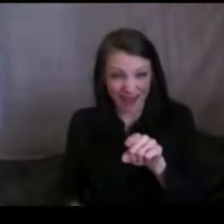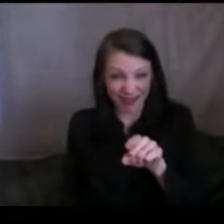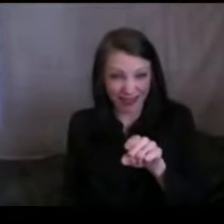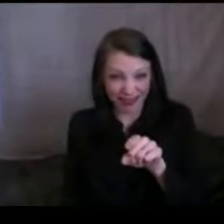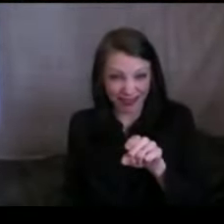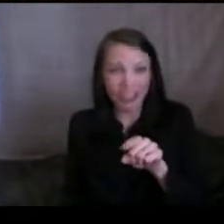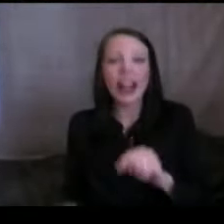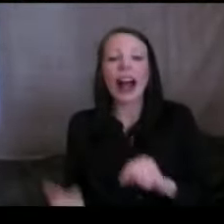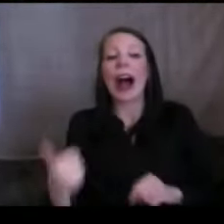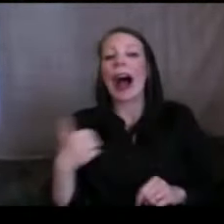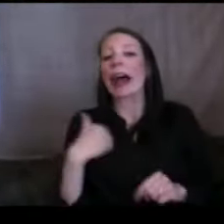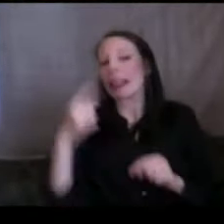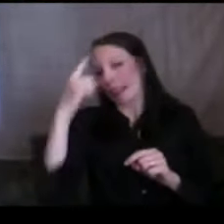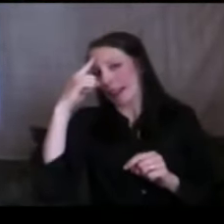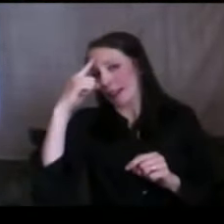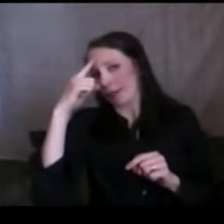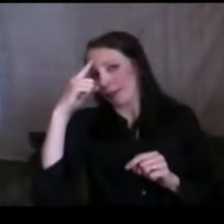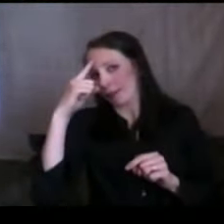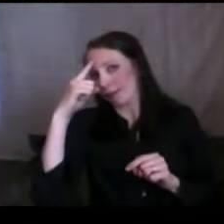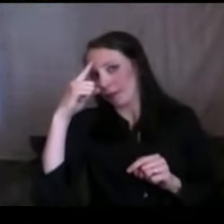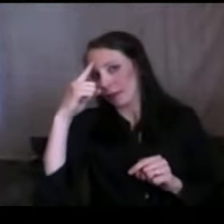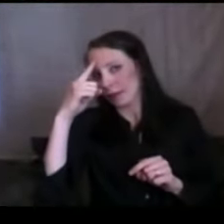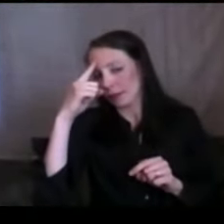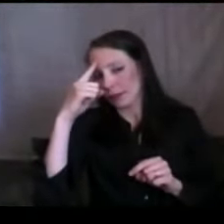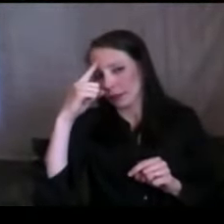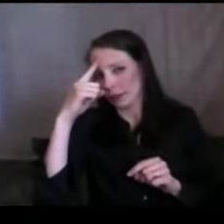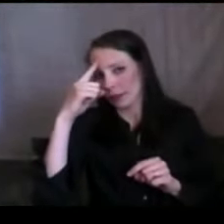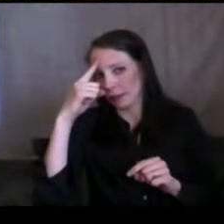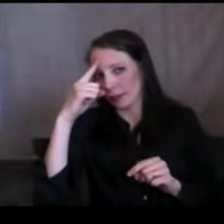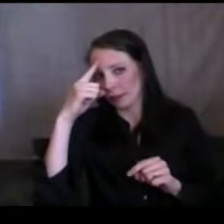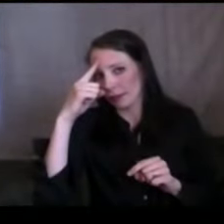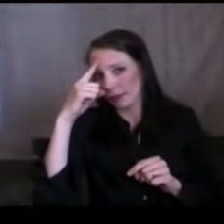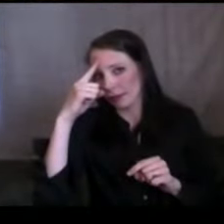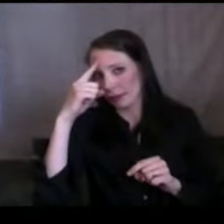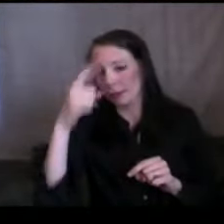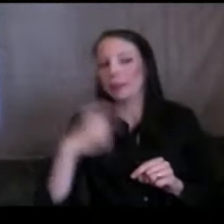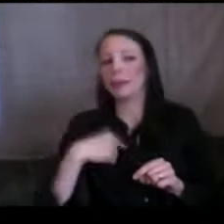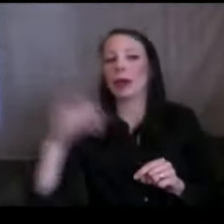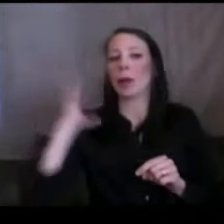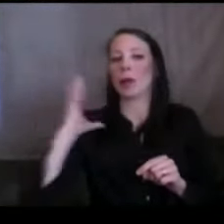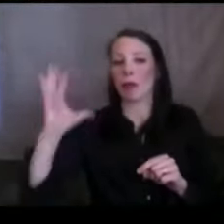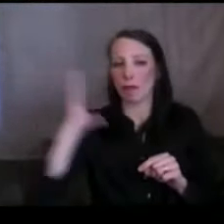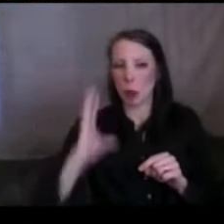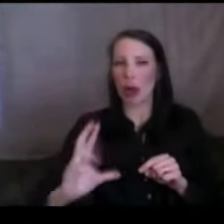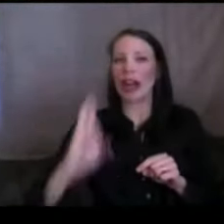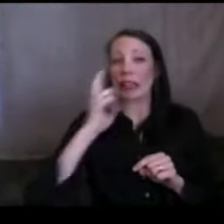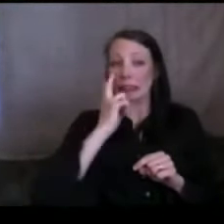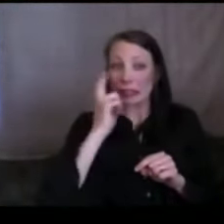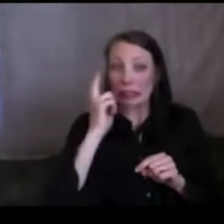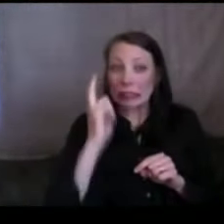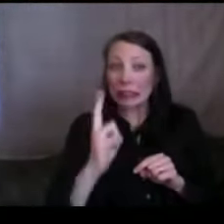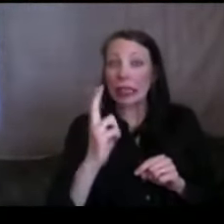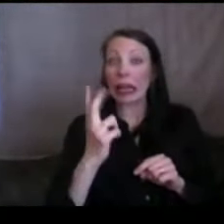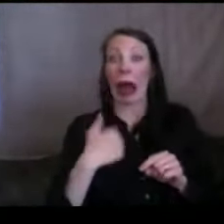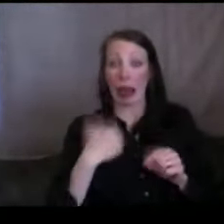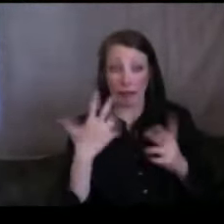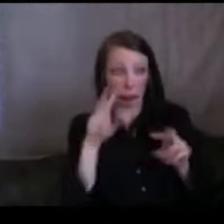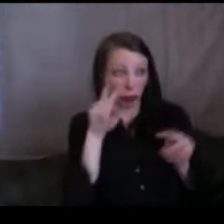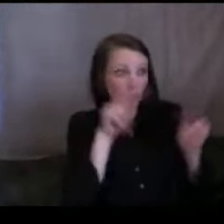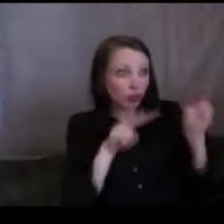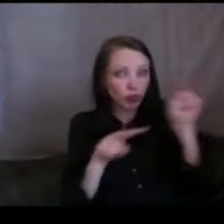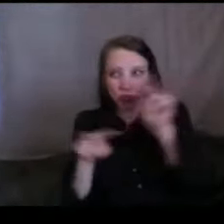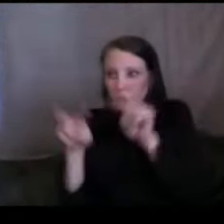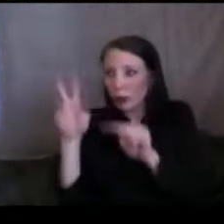think about, as I've been in this position and these opportunities I've been able to observe, much like this